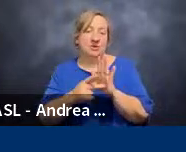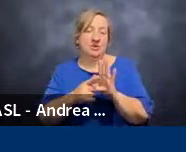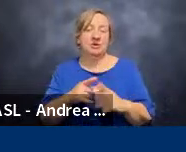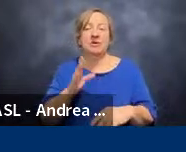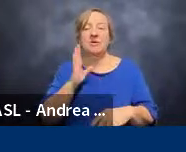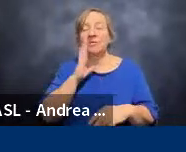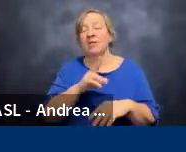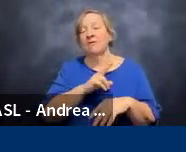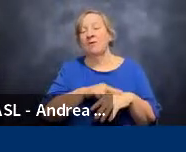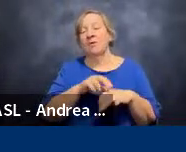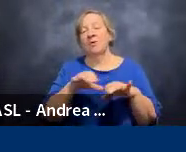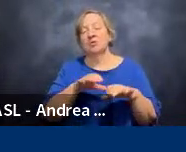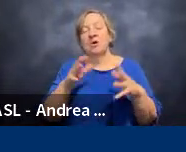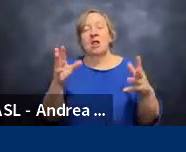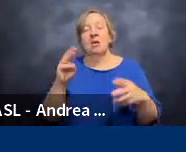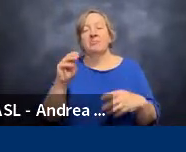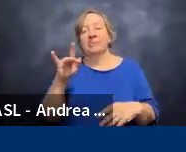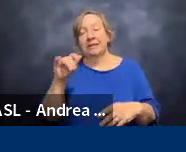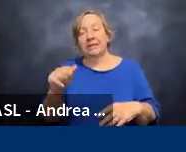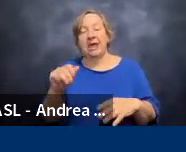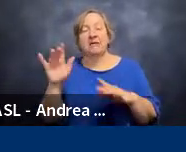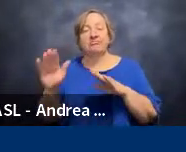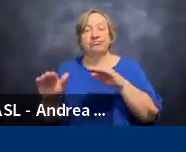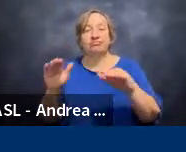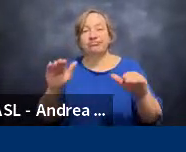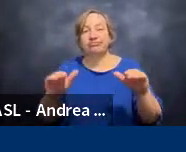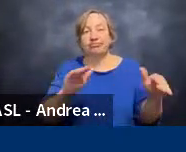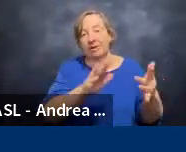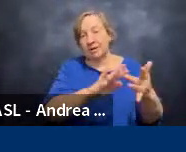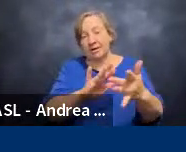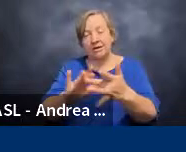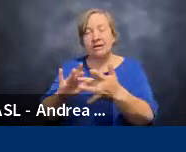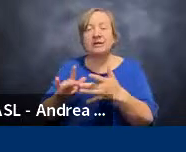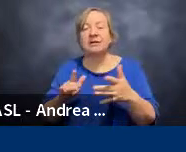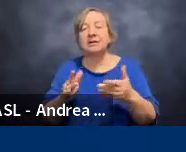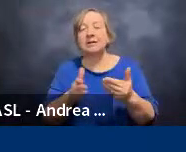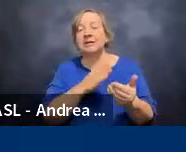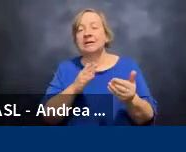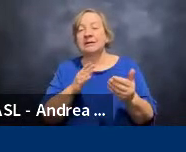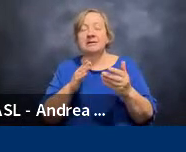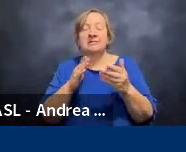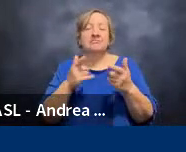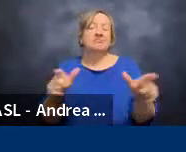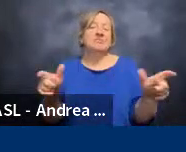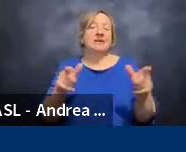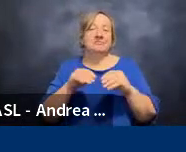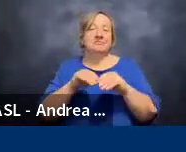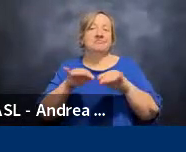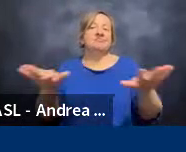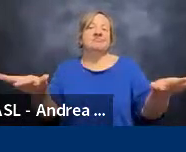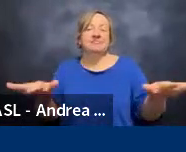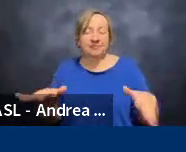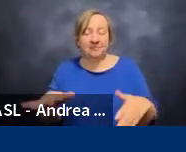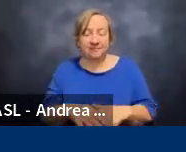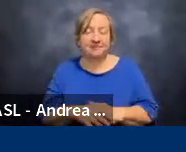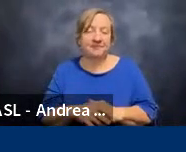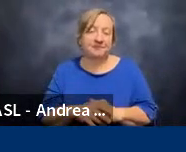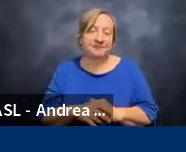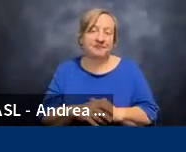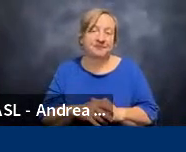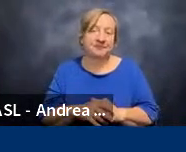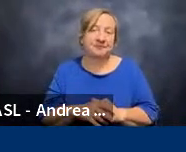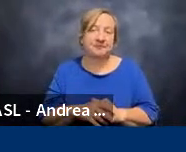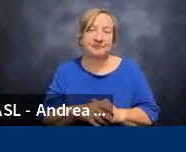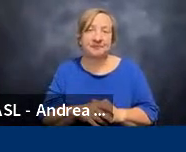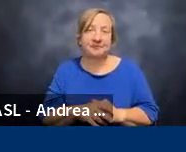a lot of media outreach. It's a really good way to broadly distribute our messages. Next slide.